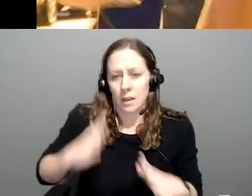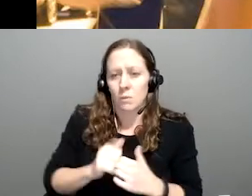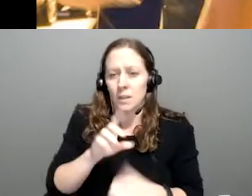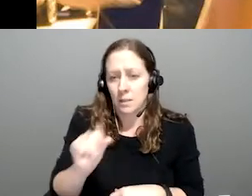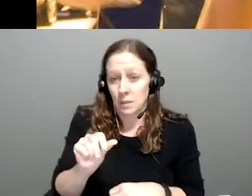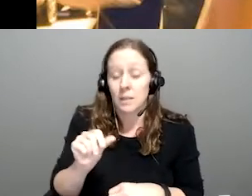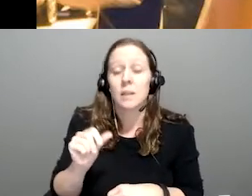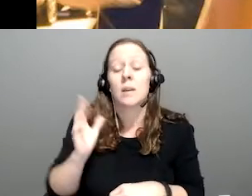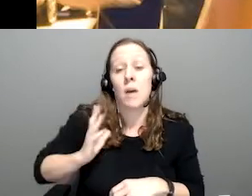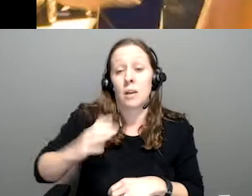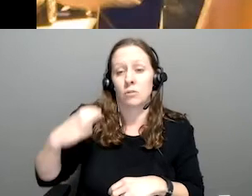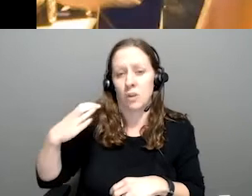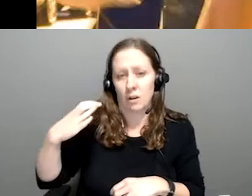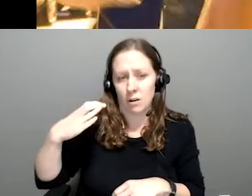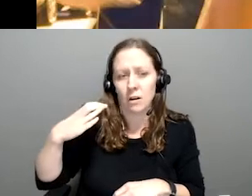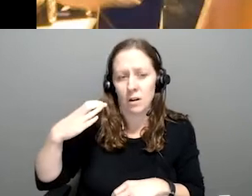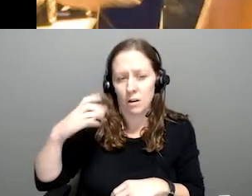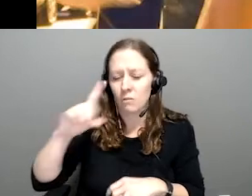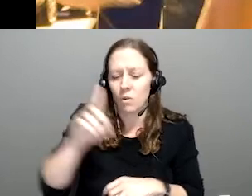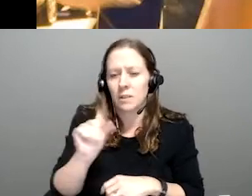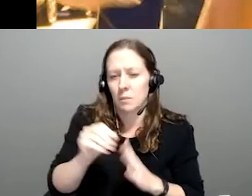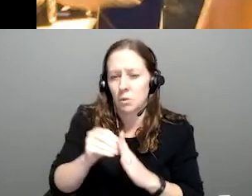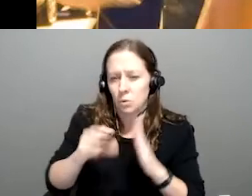National Educational Association of Disabled Students.